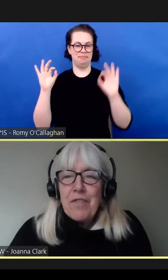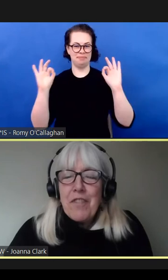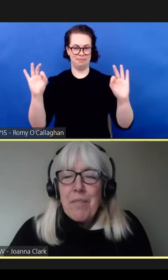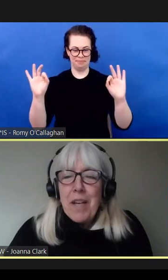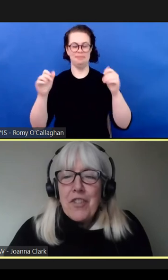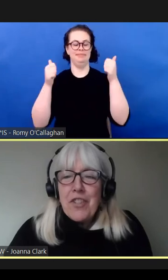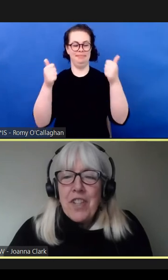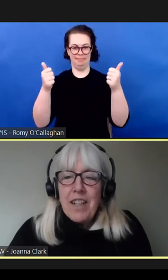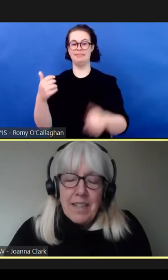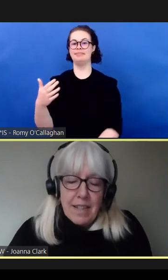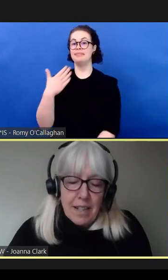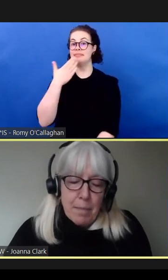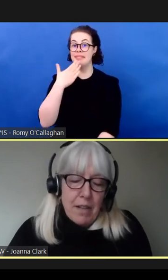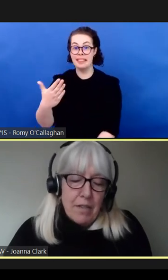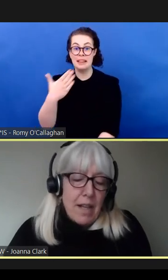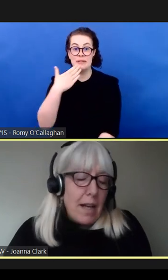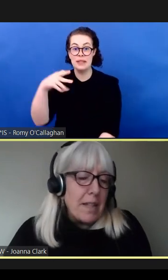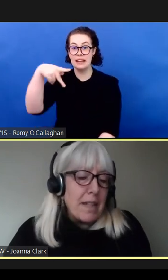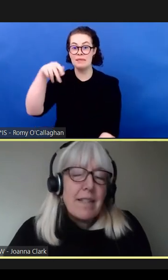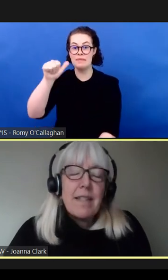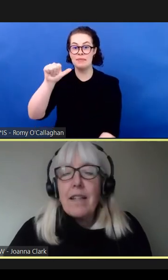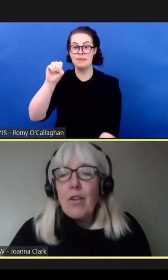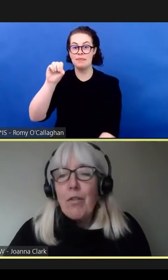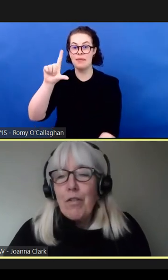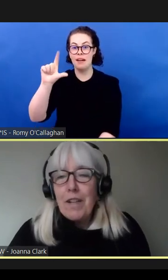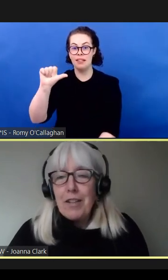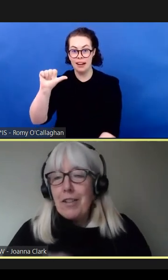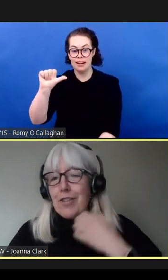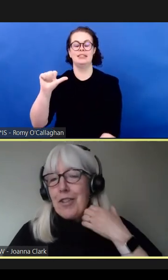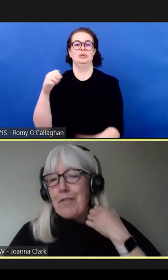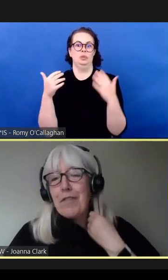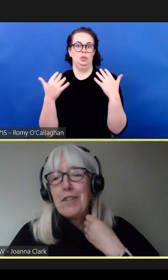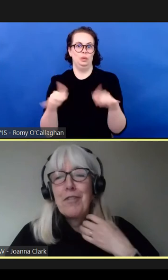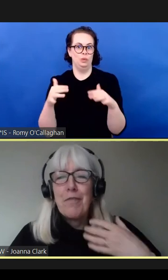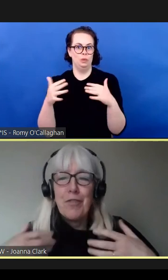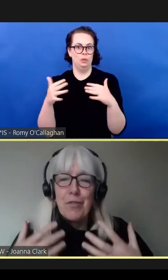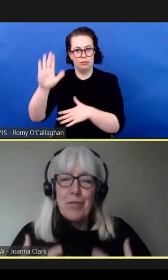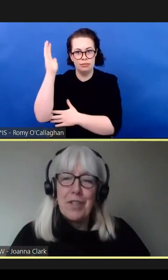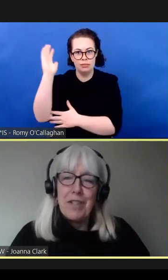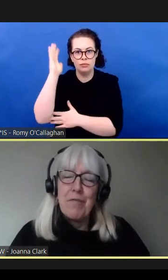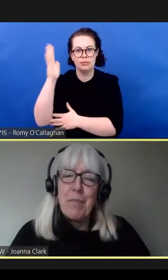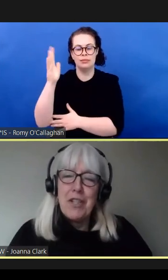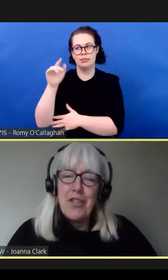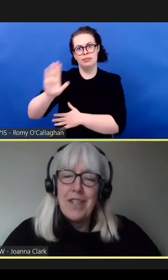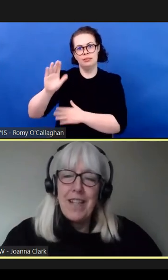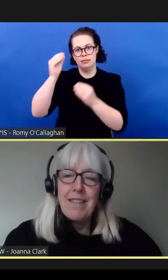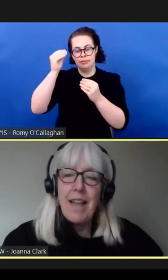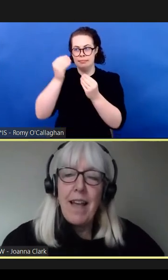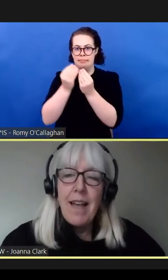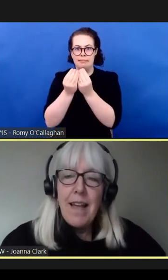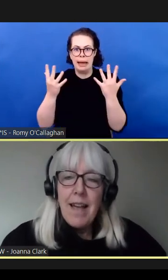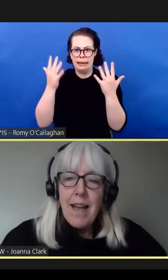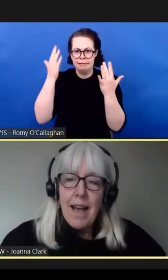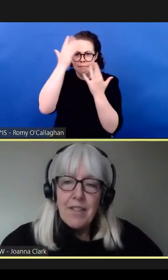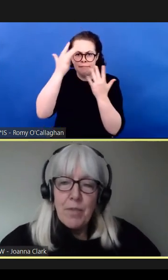Thank you very much indeed, Paola. I mean, there's a lot of thought and information in